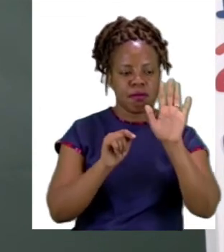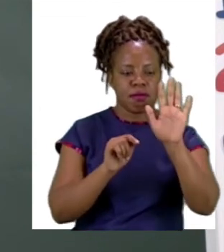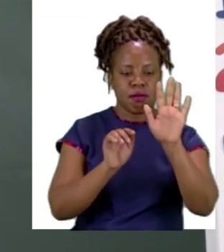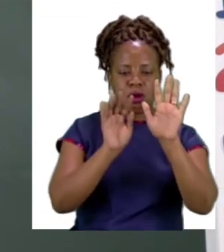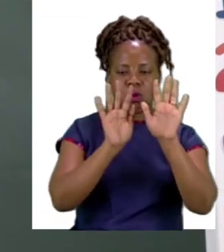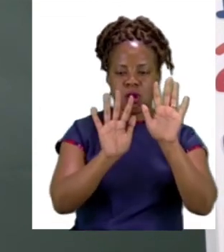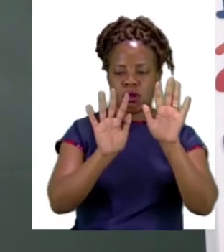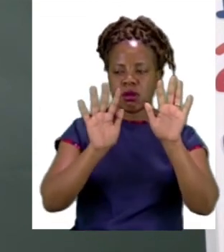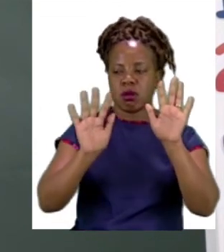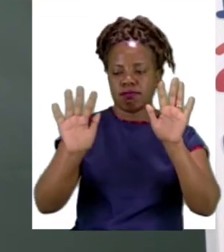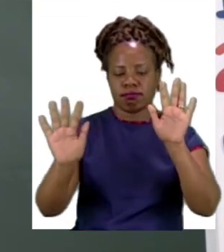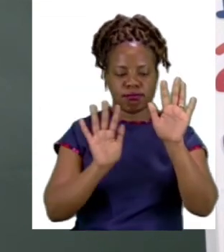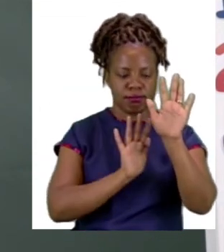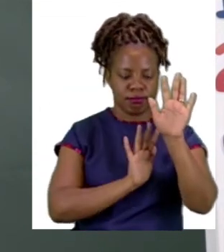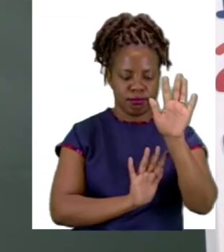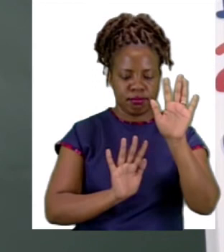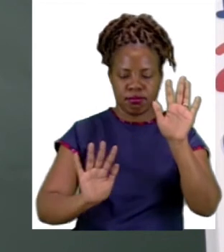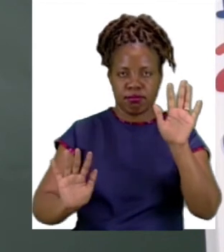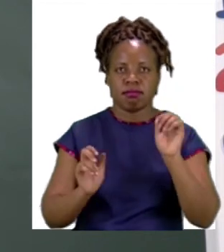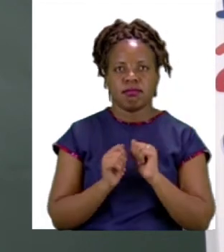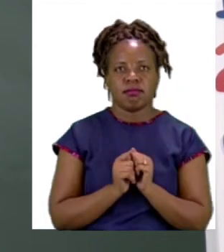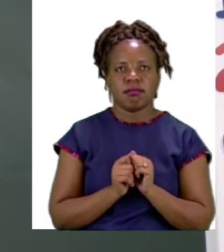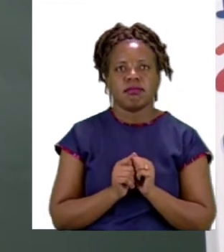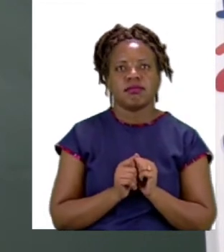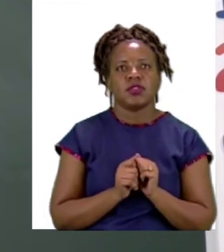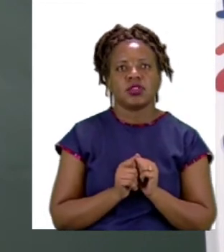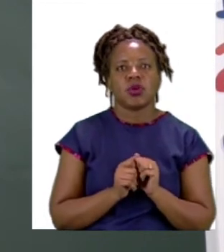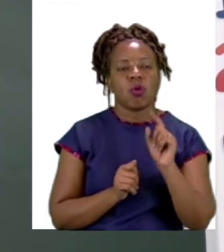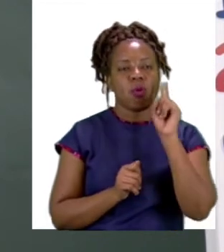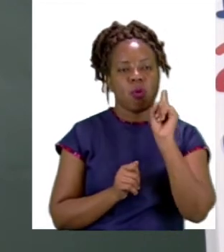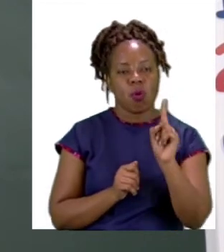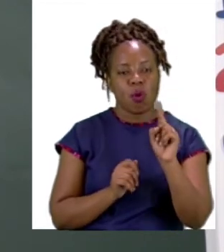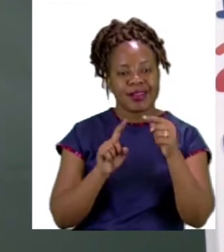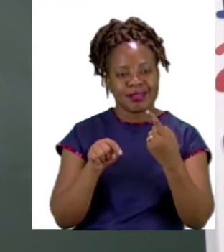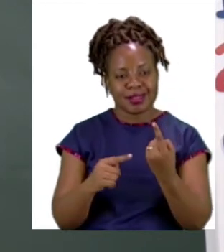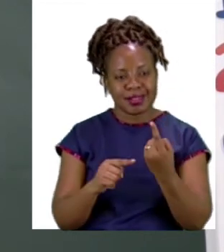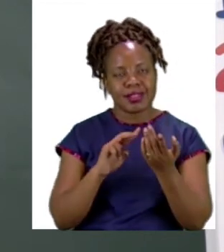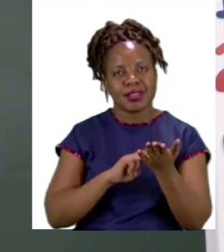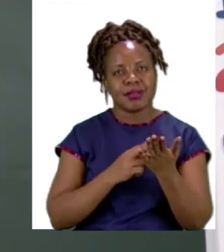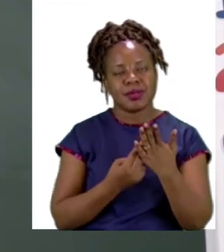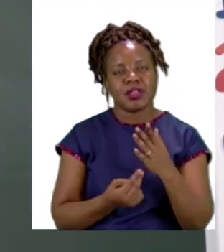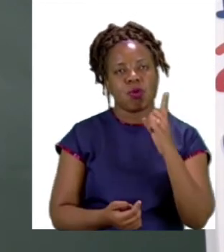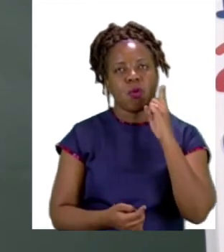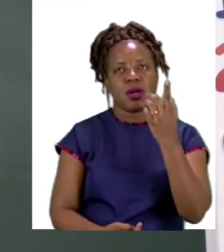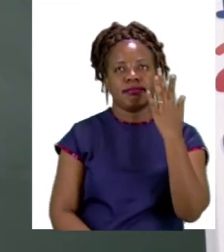are complete. All the counters will be near my paper. So let us take a